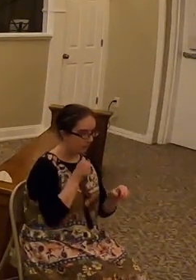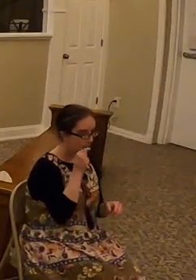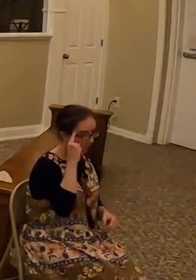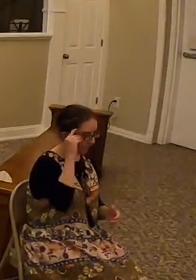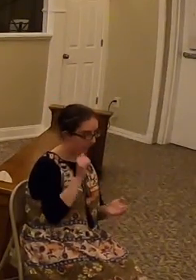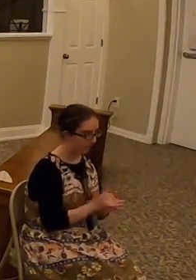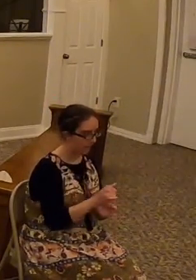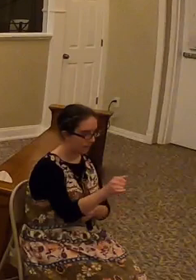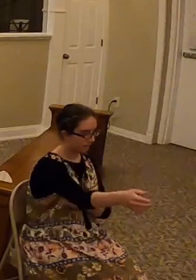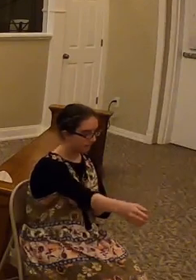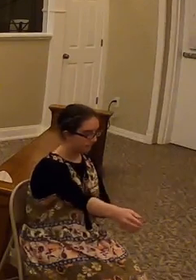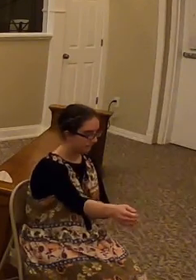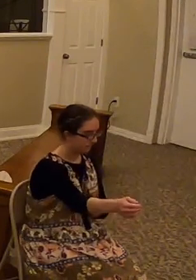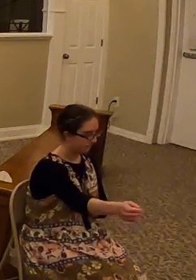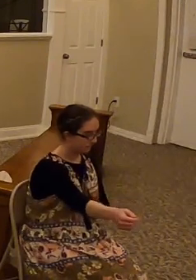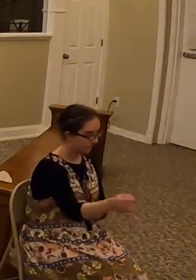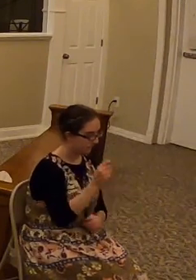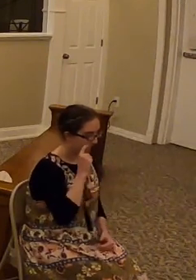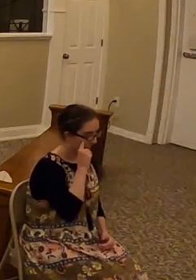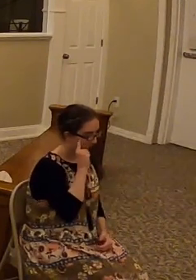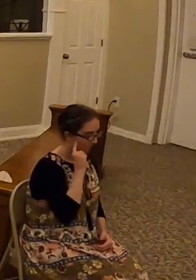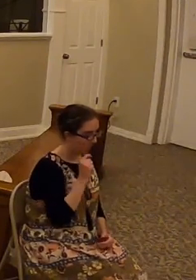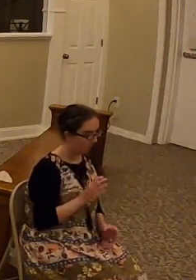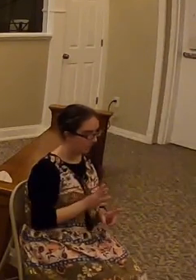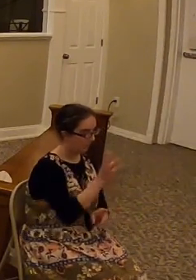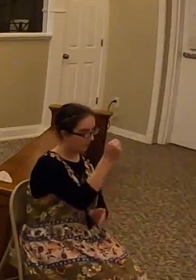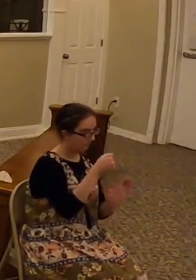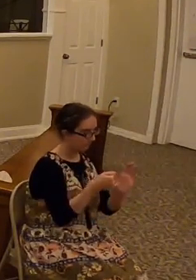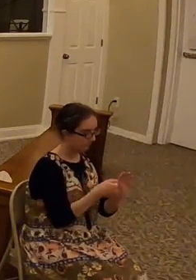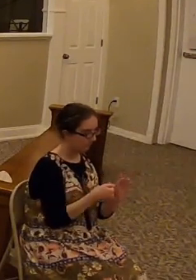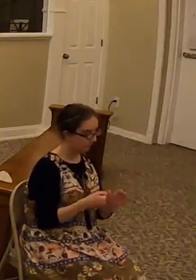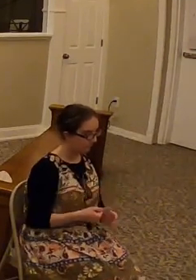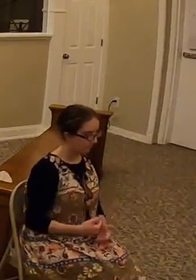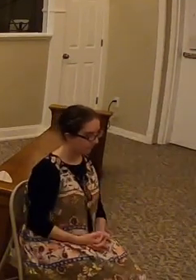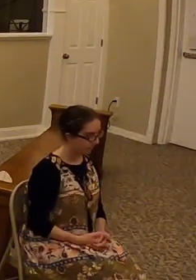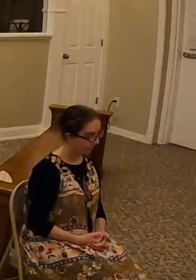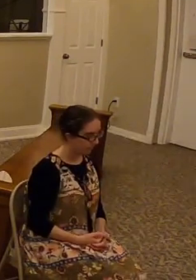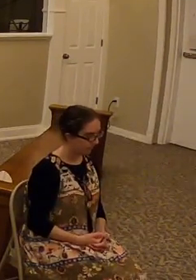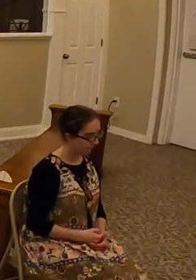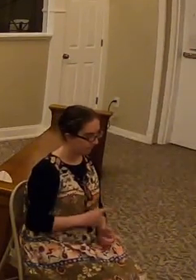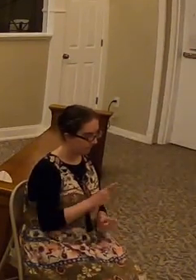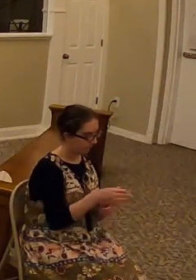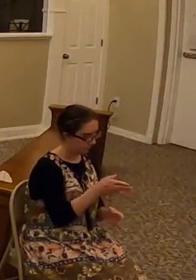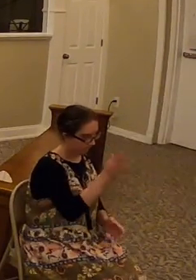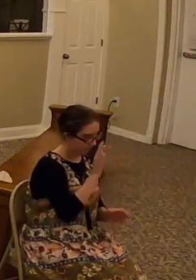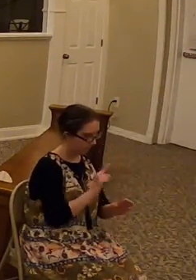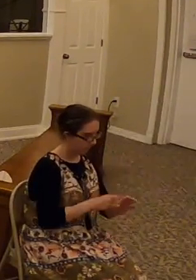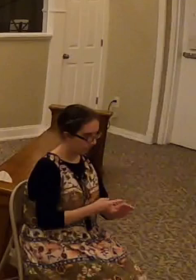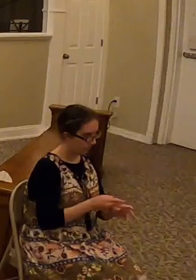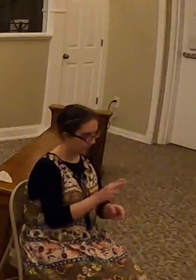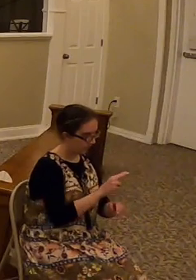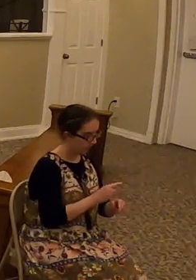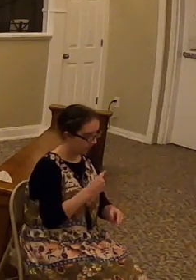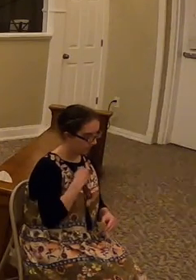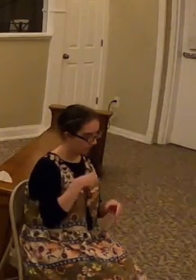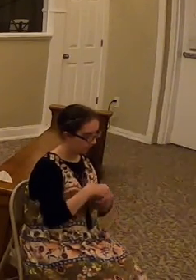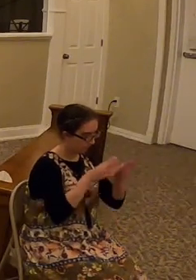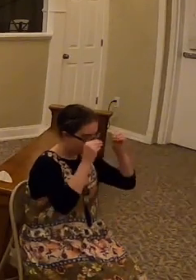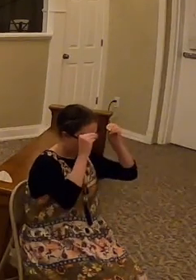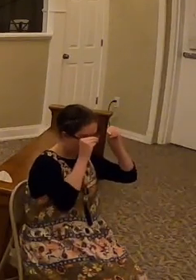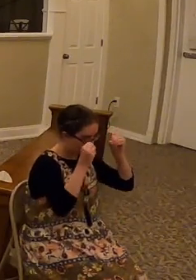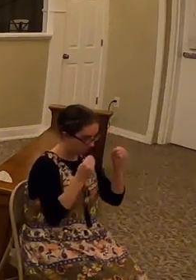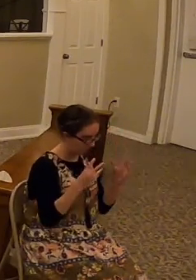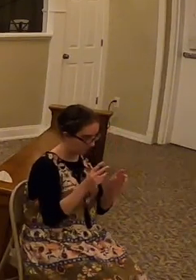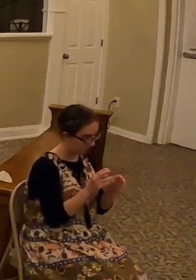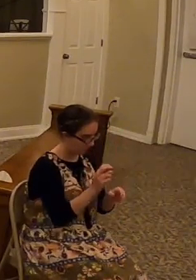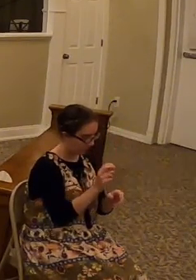think that eloquently. Amen. So they miss it. Amen. And when God began to use me in teaching